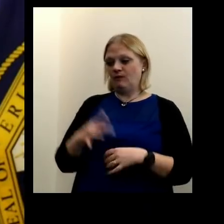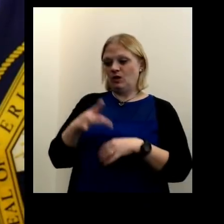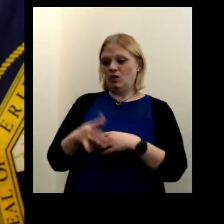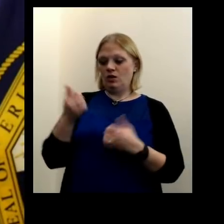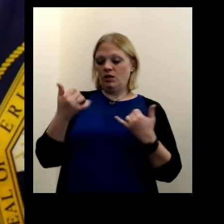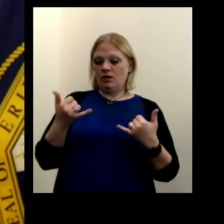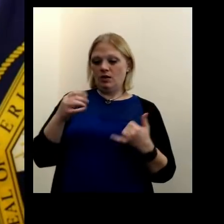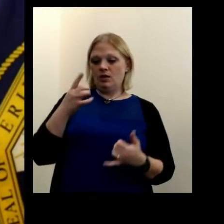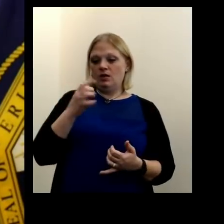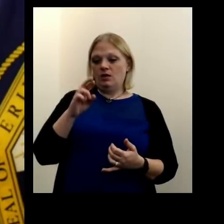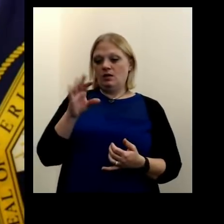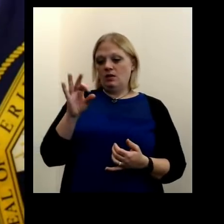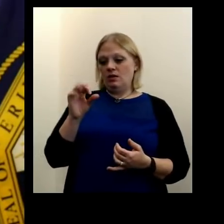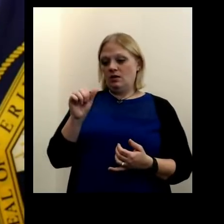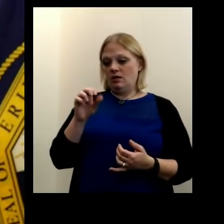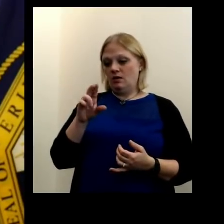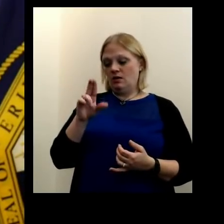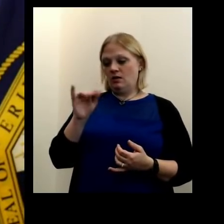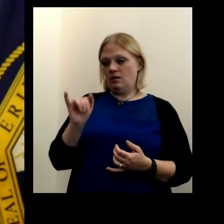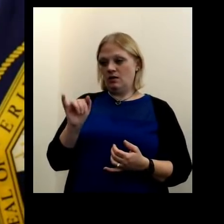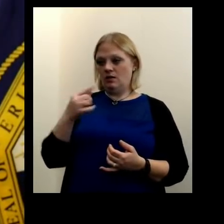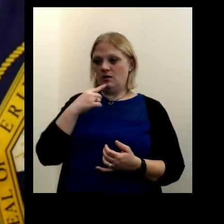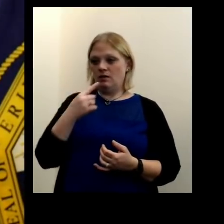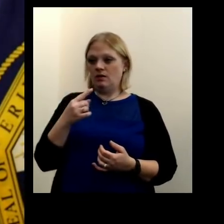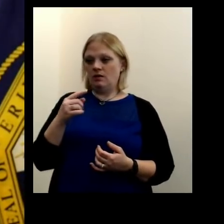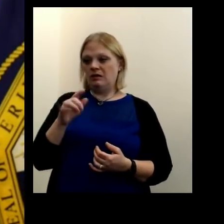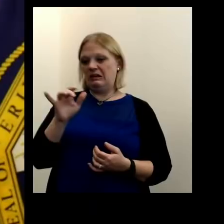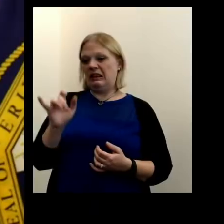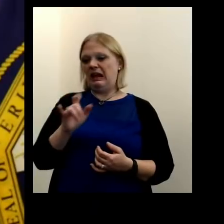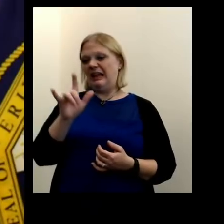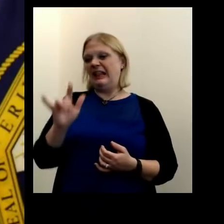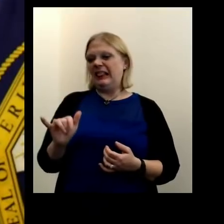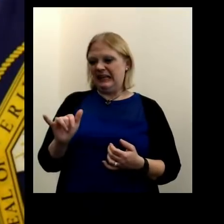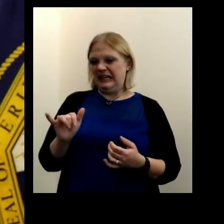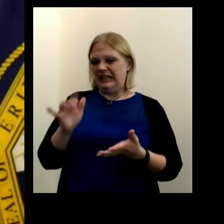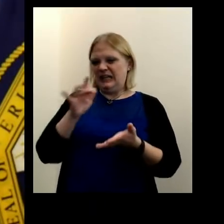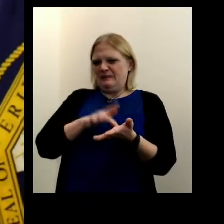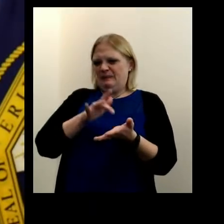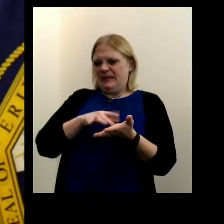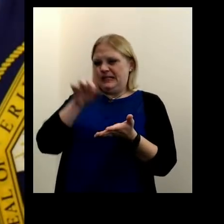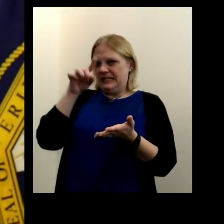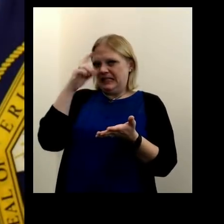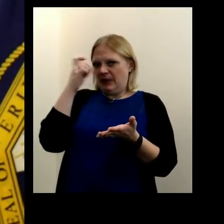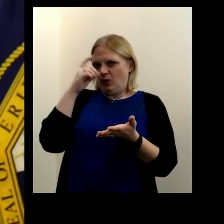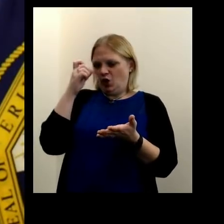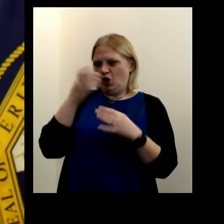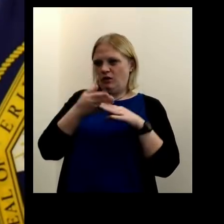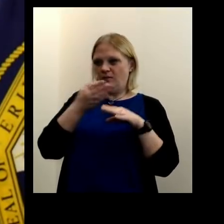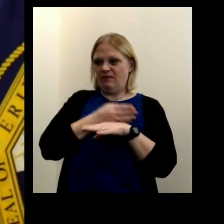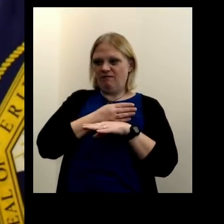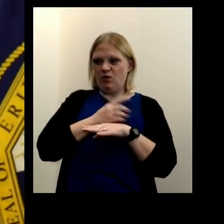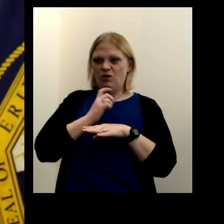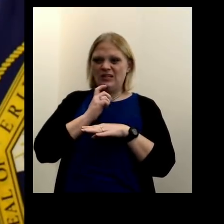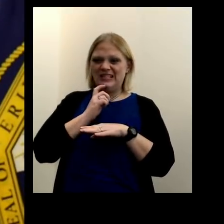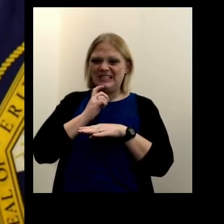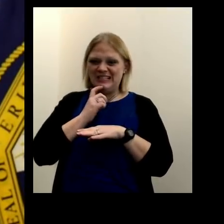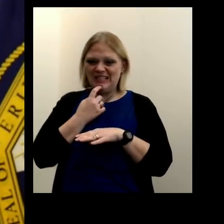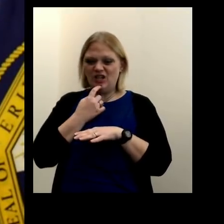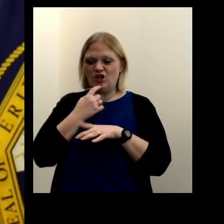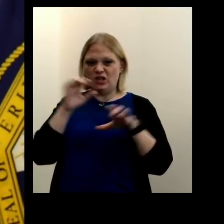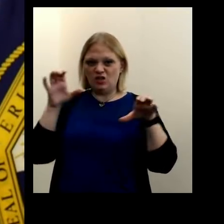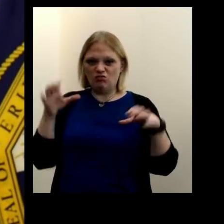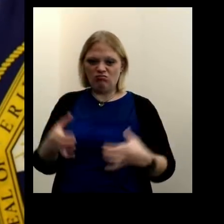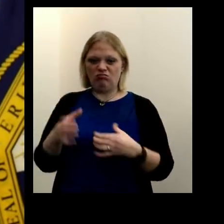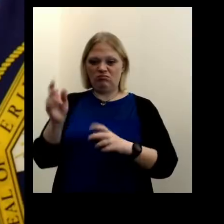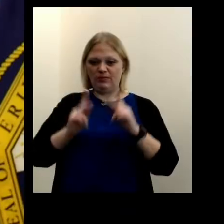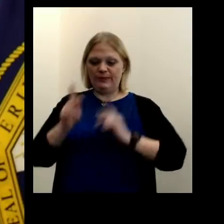Dr. Fauci said that it's likely going to be middle of the summer before a critical mass of people are vaccinated and we can